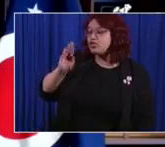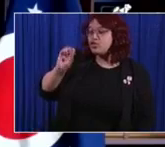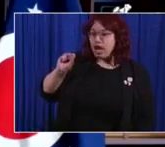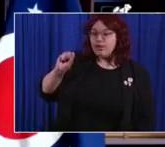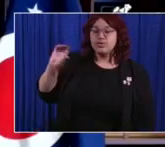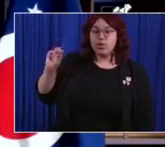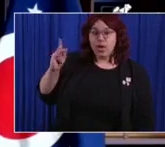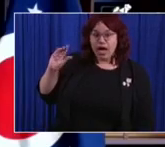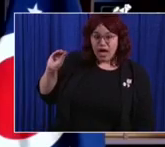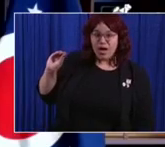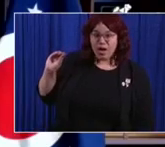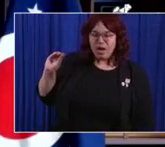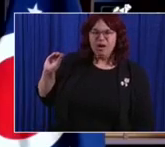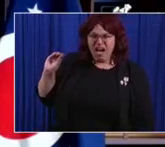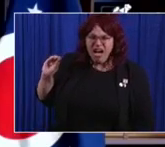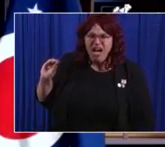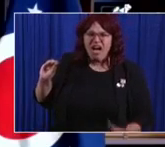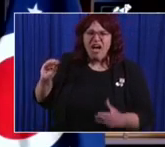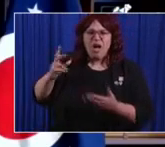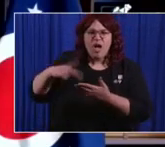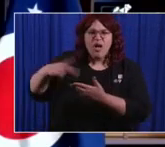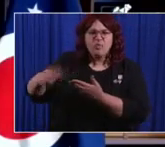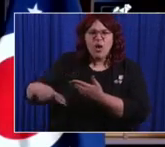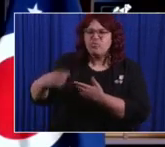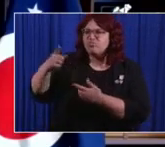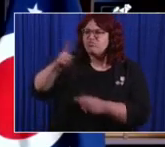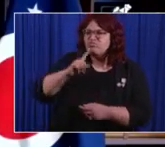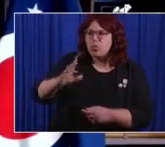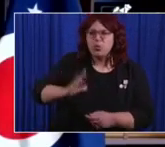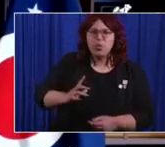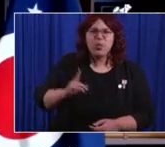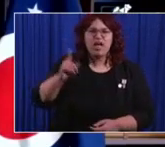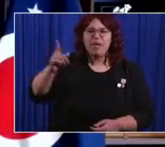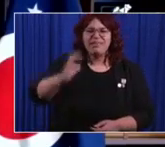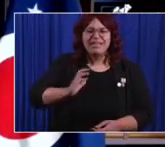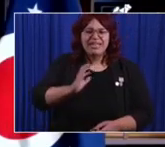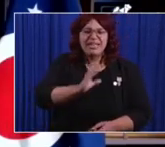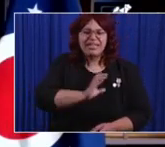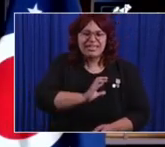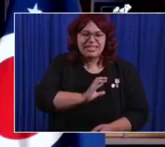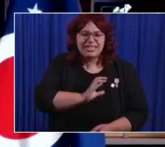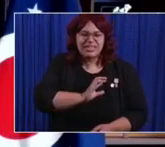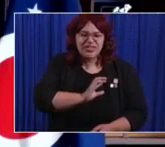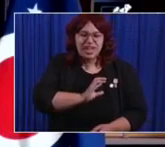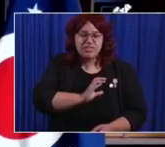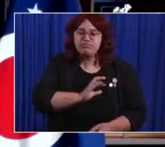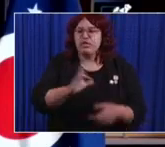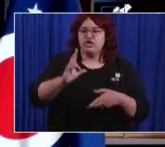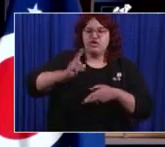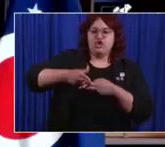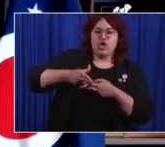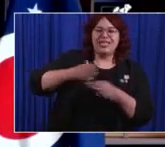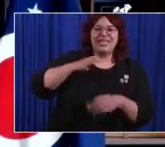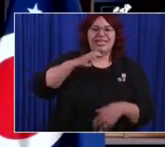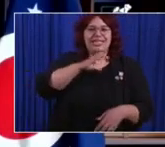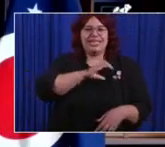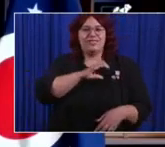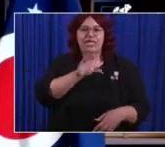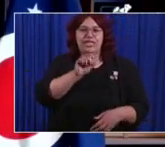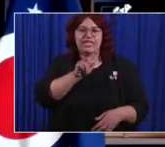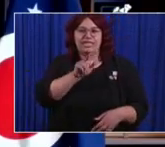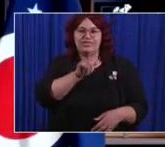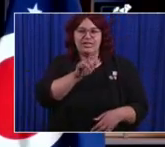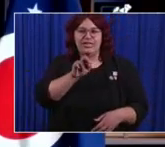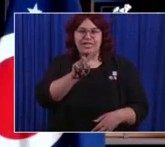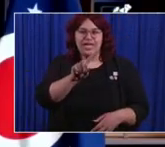with Ohio to Work, where we are helping people overcome the issues of transitioning from the jobs that